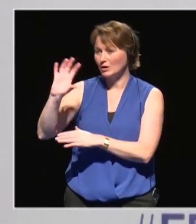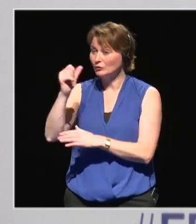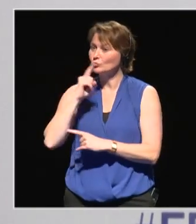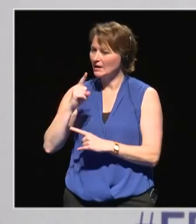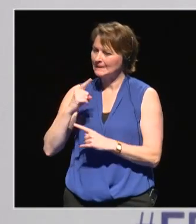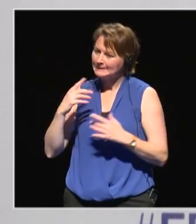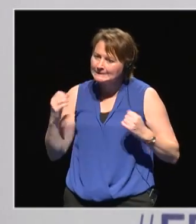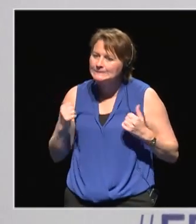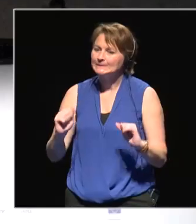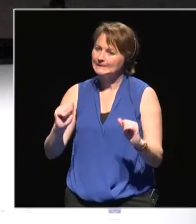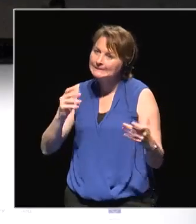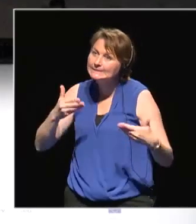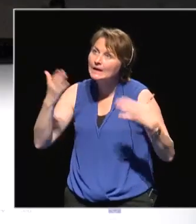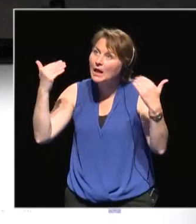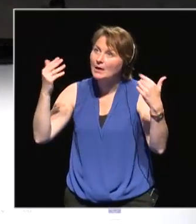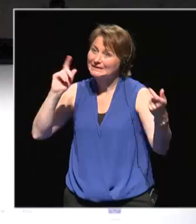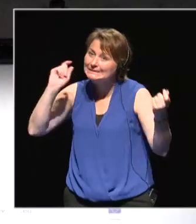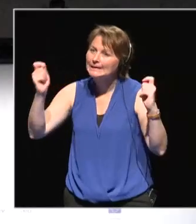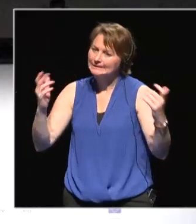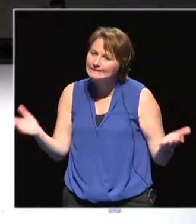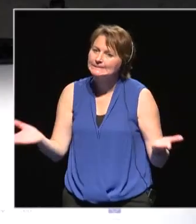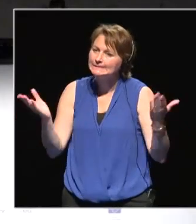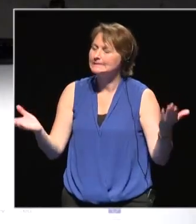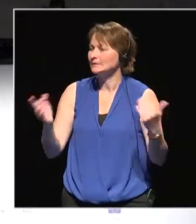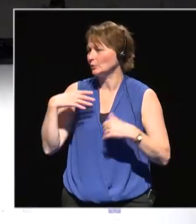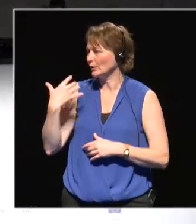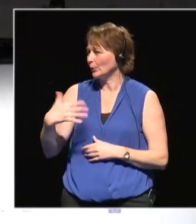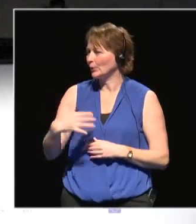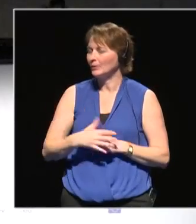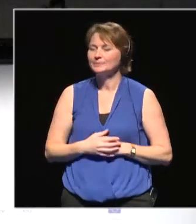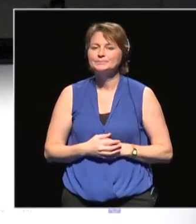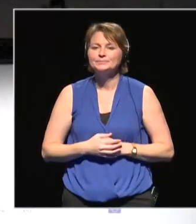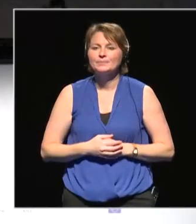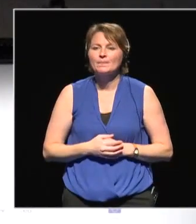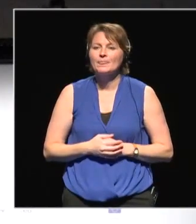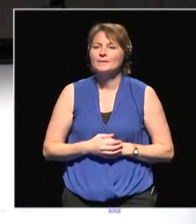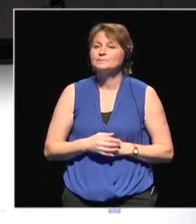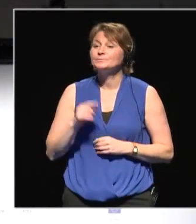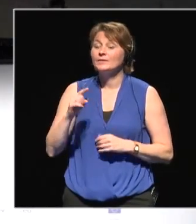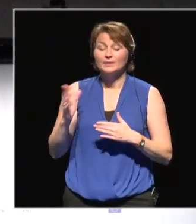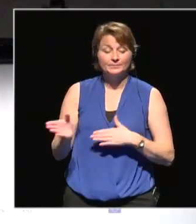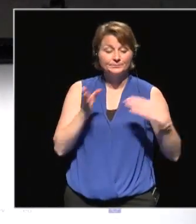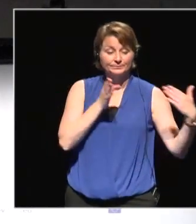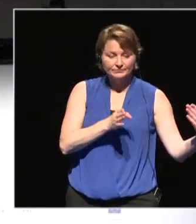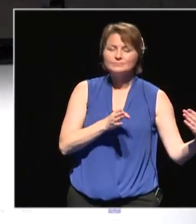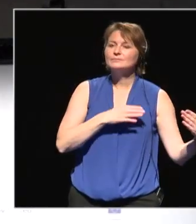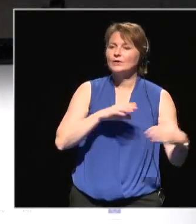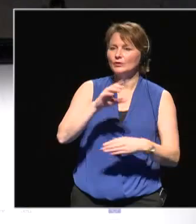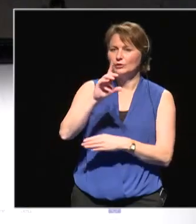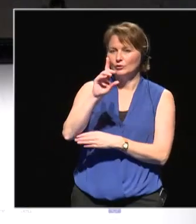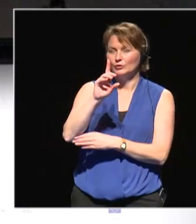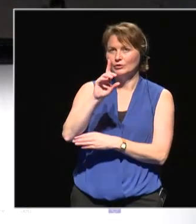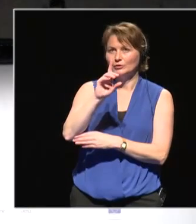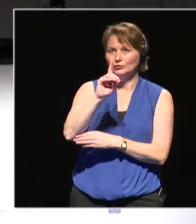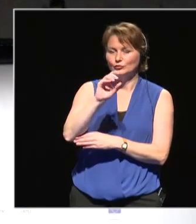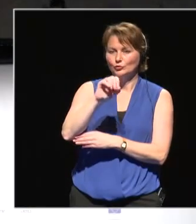to produce climate change commitments. His Excellency Chering Togai is the Prime